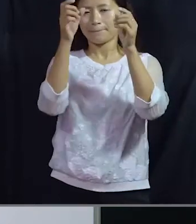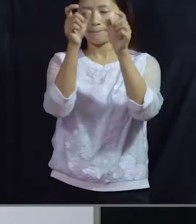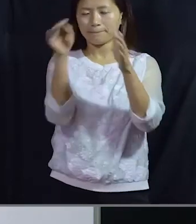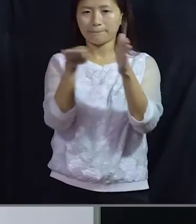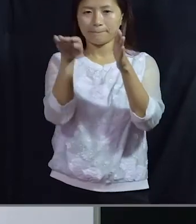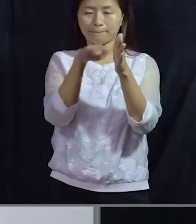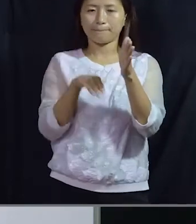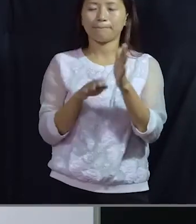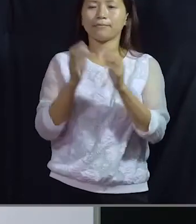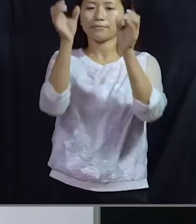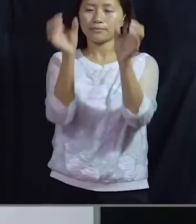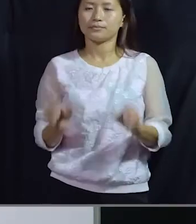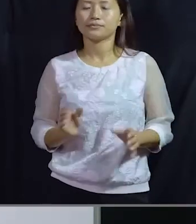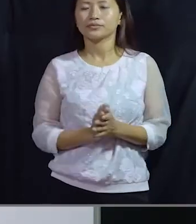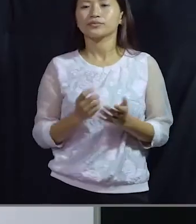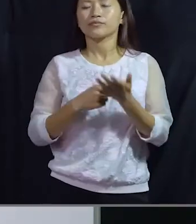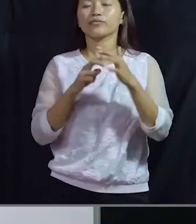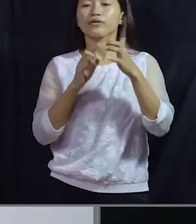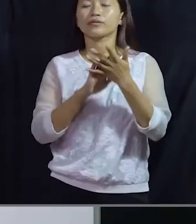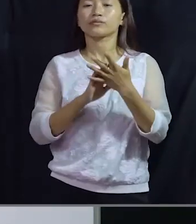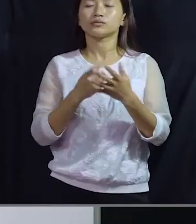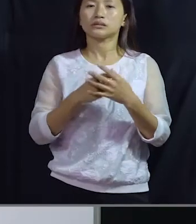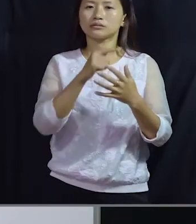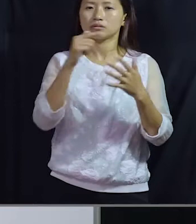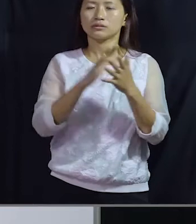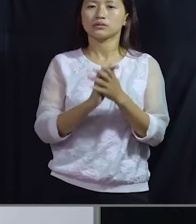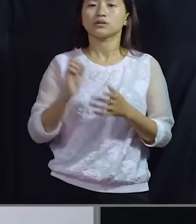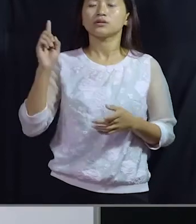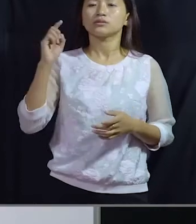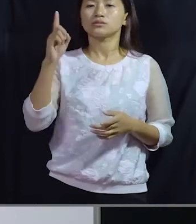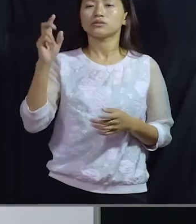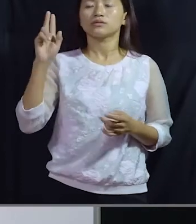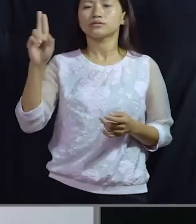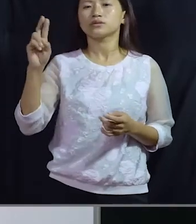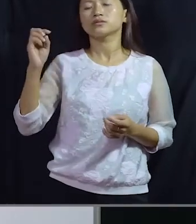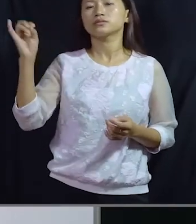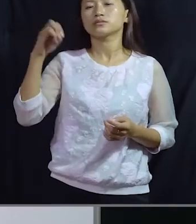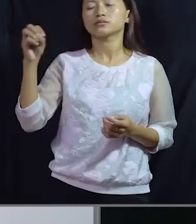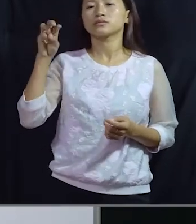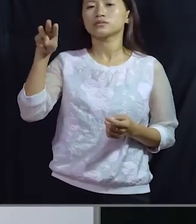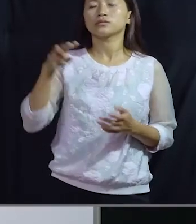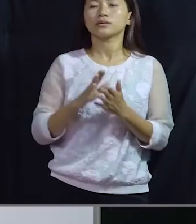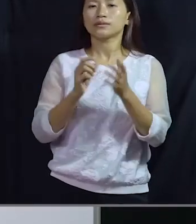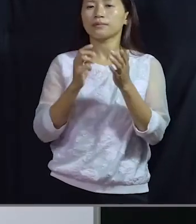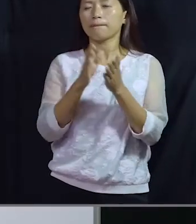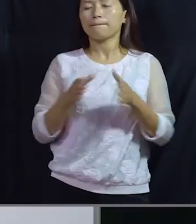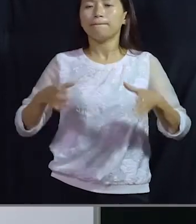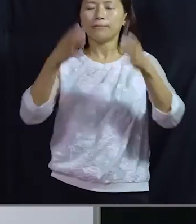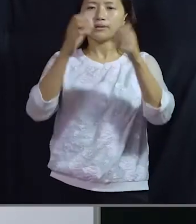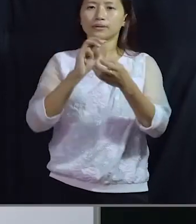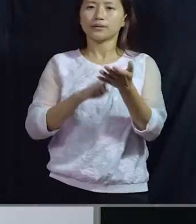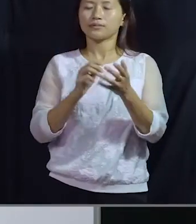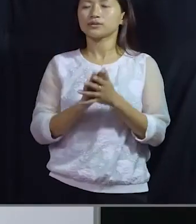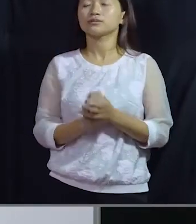to deduct the value of depreciation and you will get 12,600. Plant and machinery also, you will have to